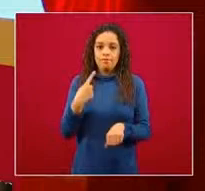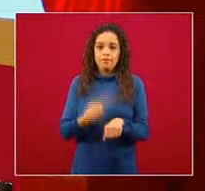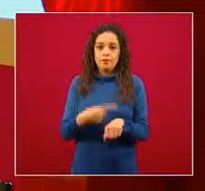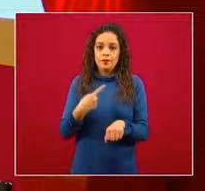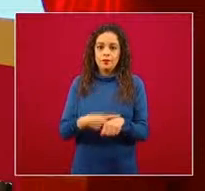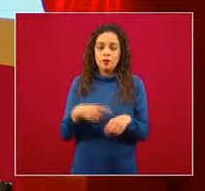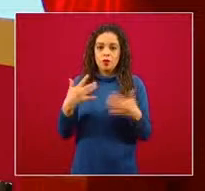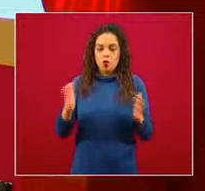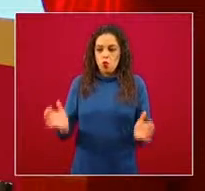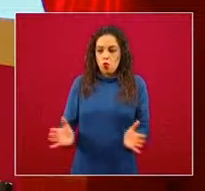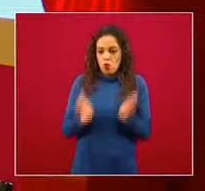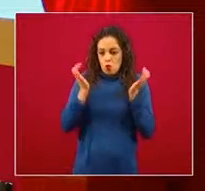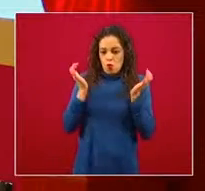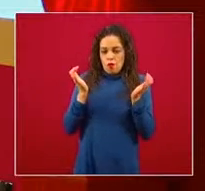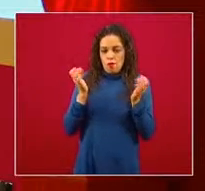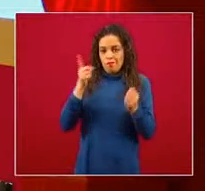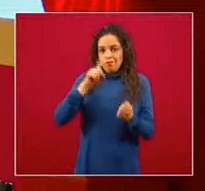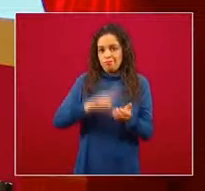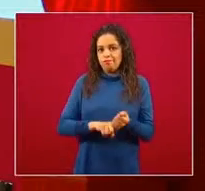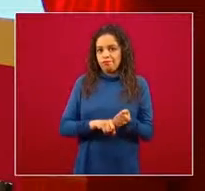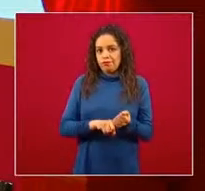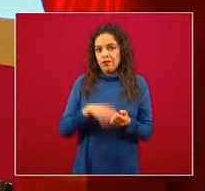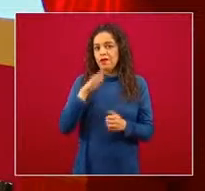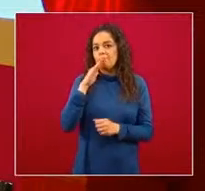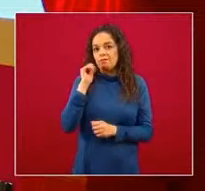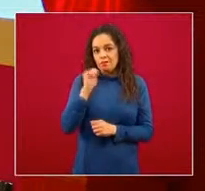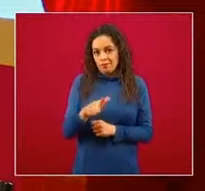if you're older,